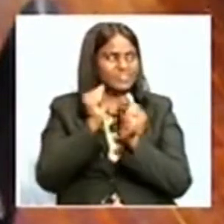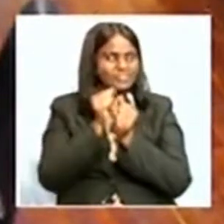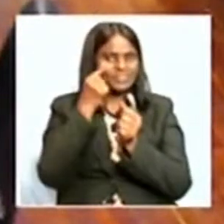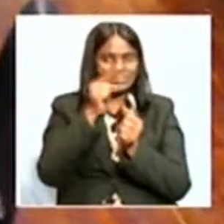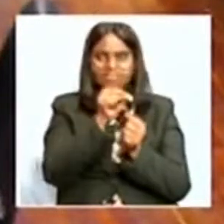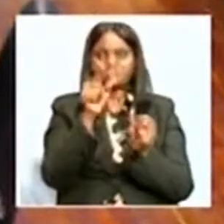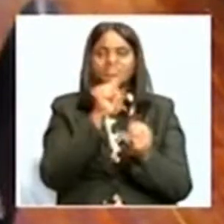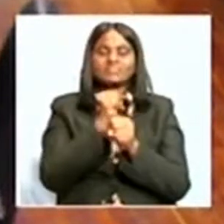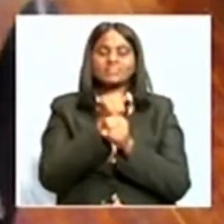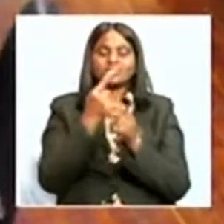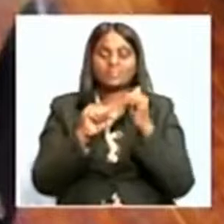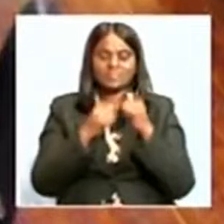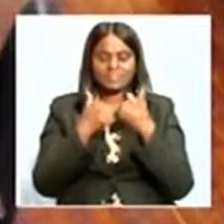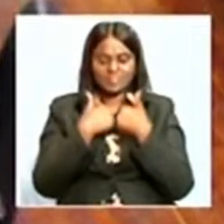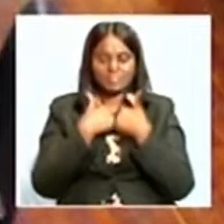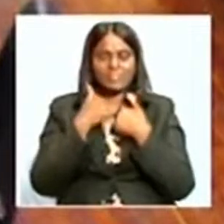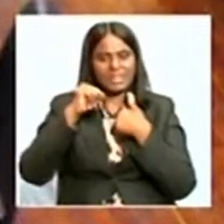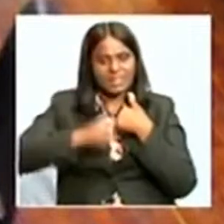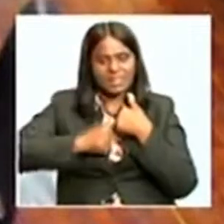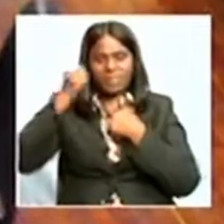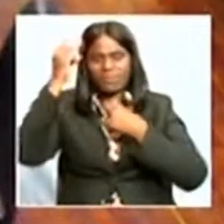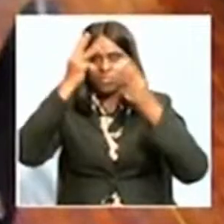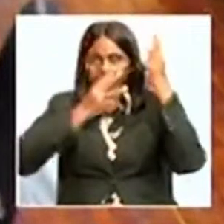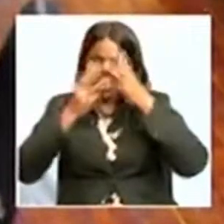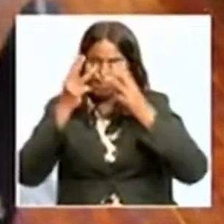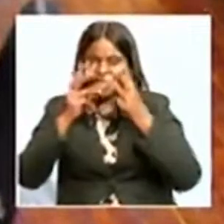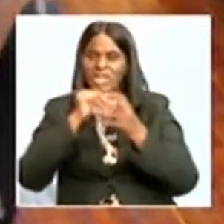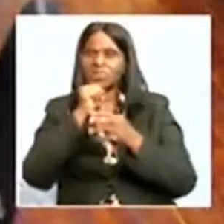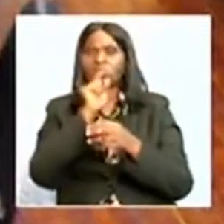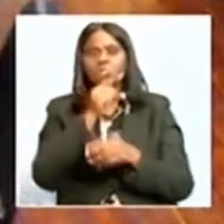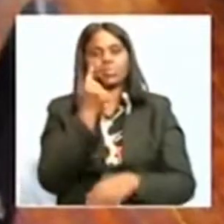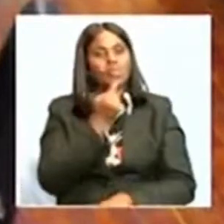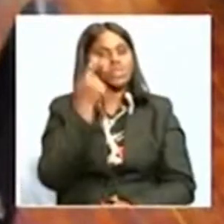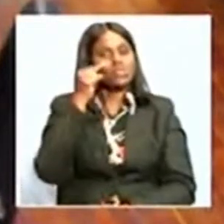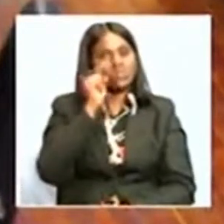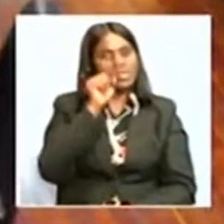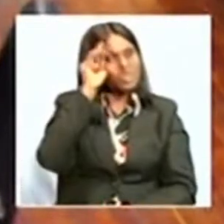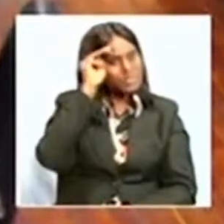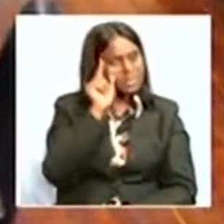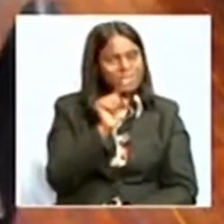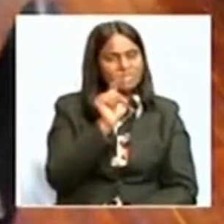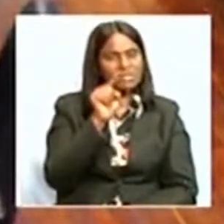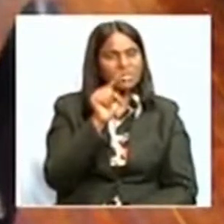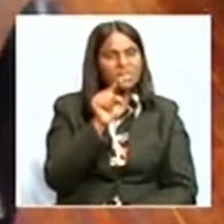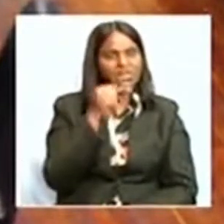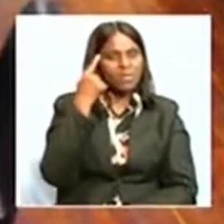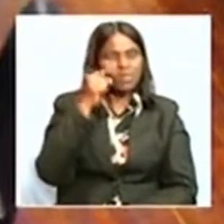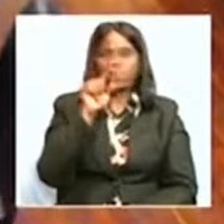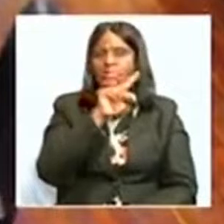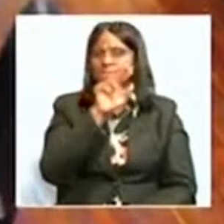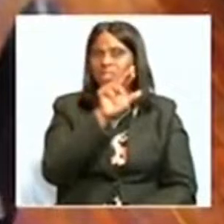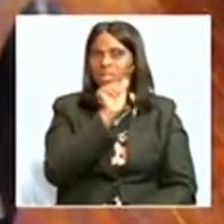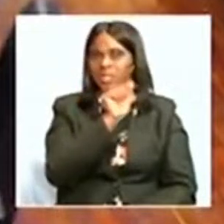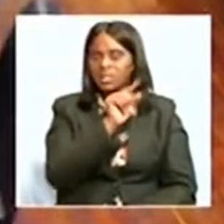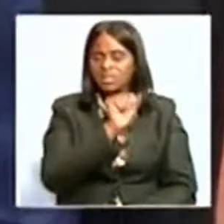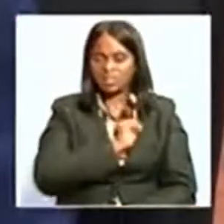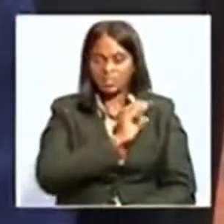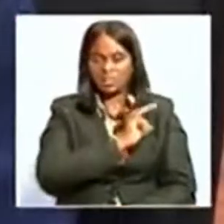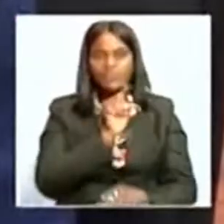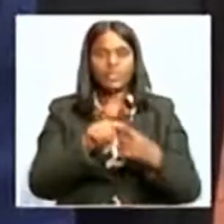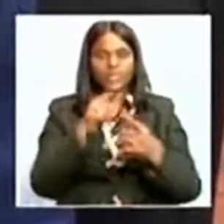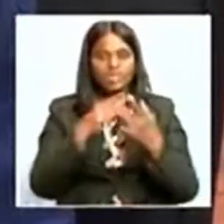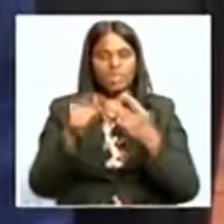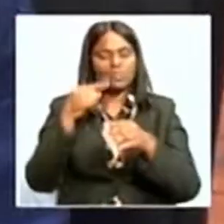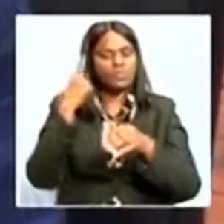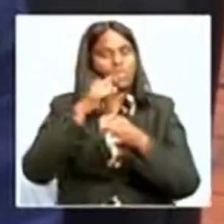here. I think our concern is not only for the Ministry of, for the ZRI staff, but also for the